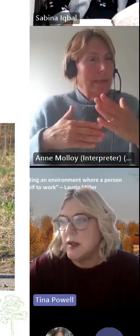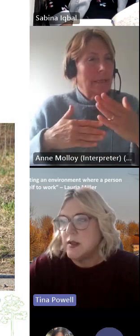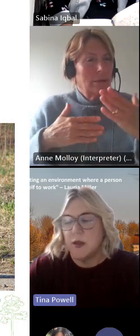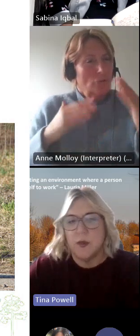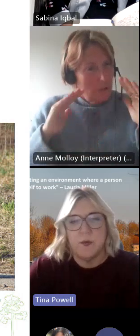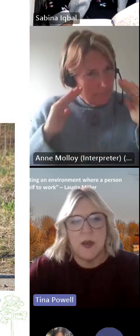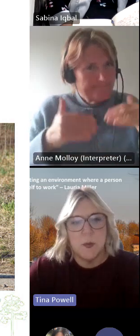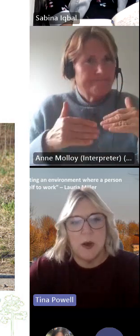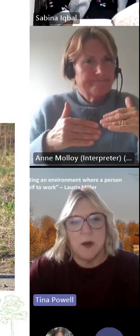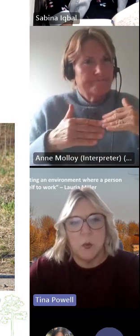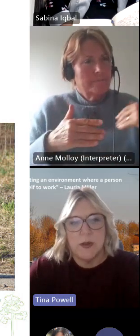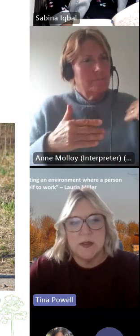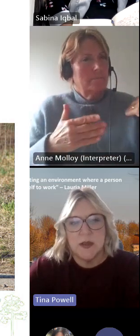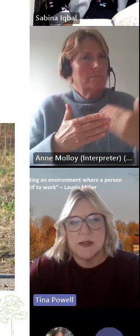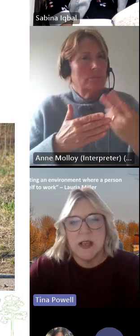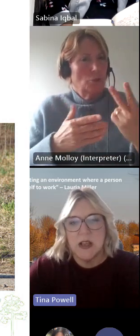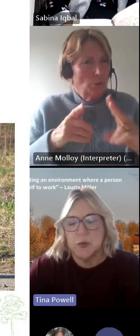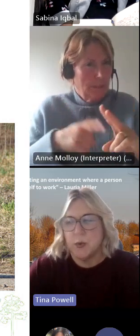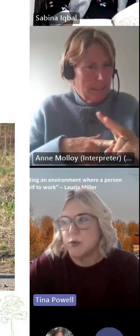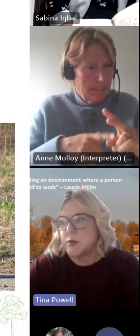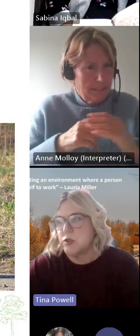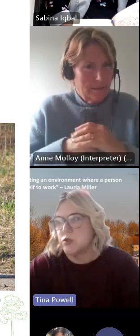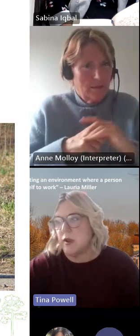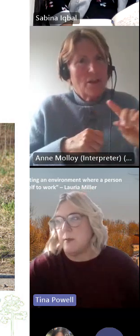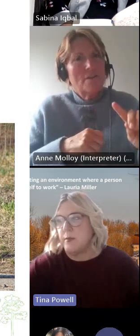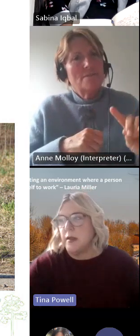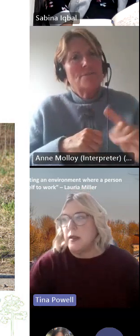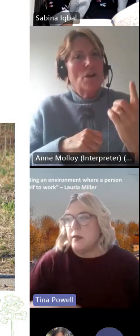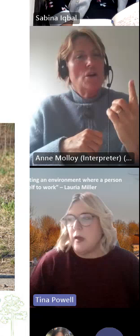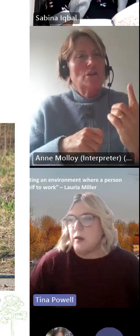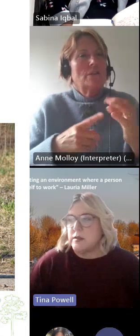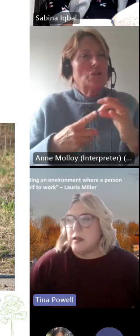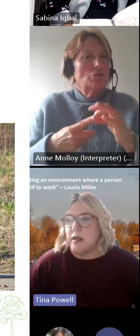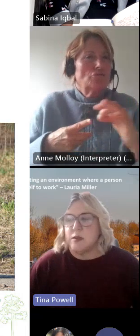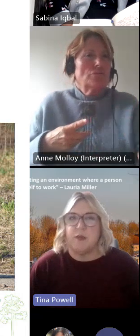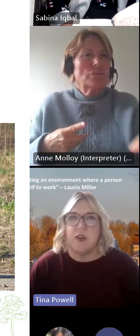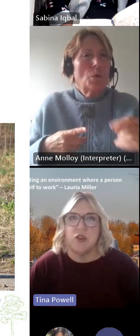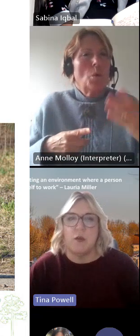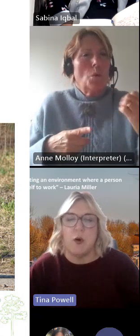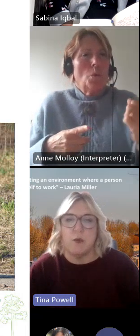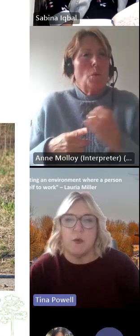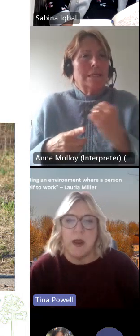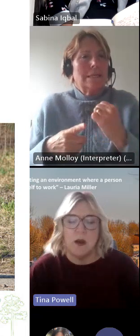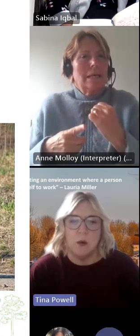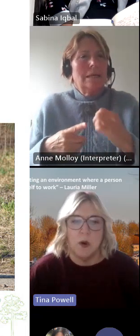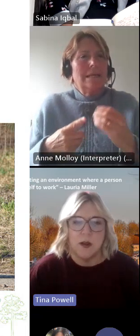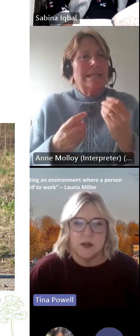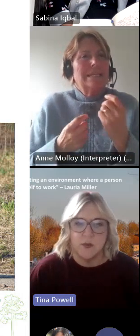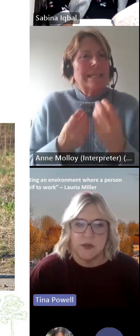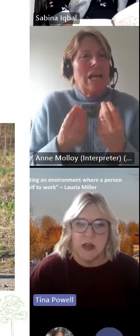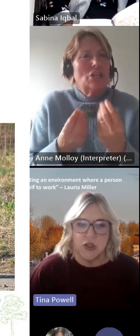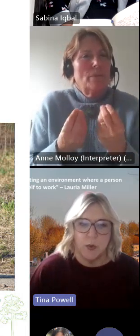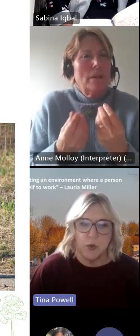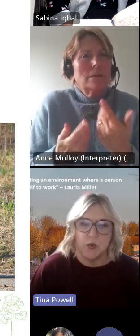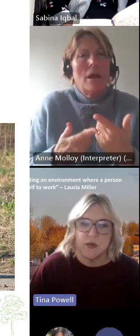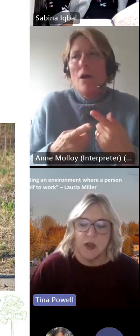years. So the first part, the Winter Tangibles stream, that is a provision of offering all kinds